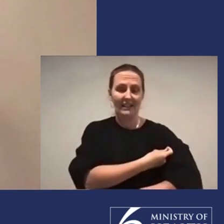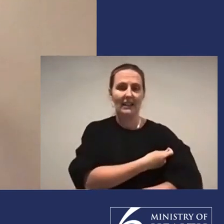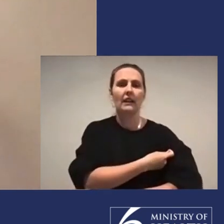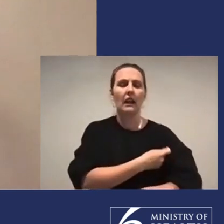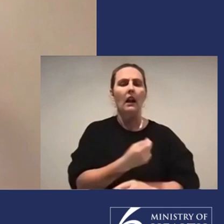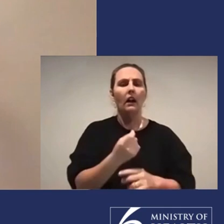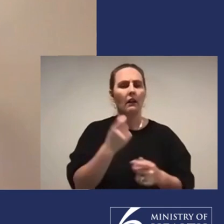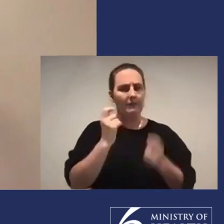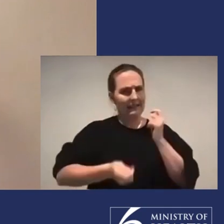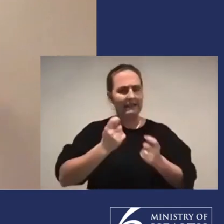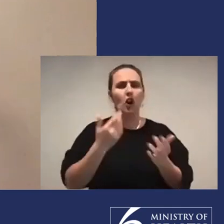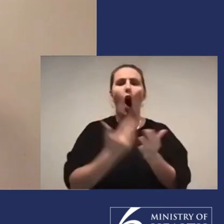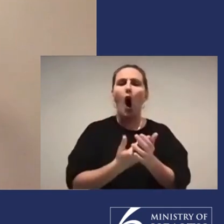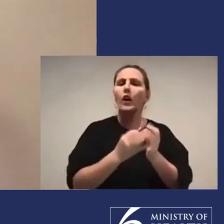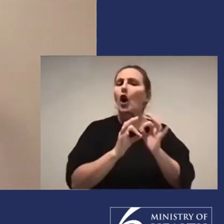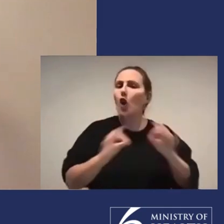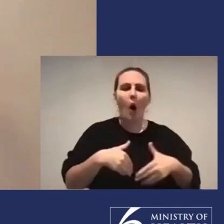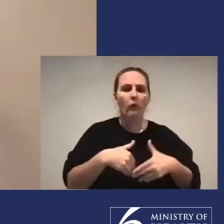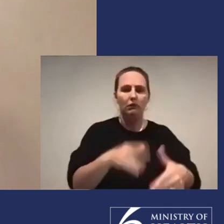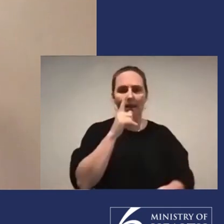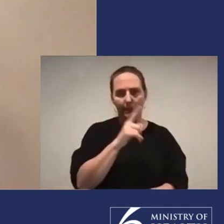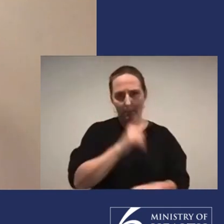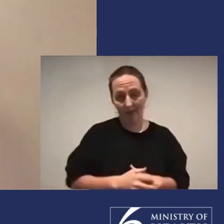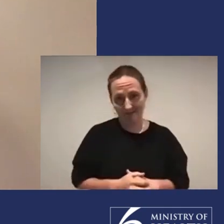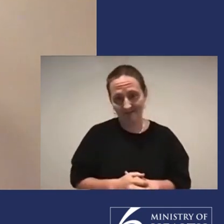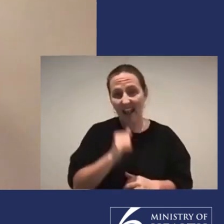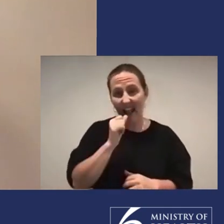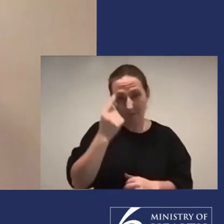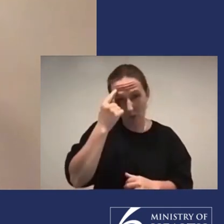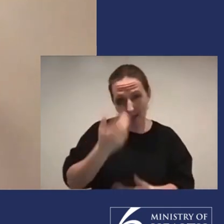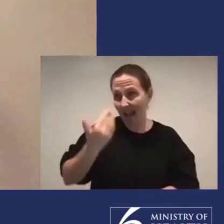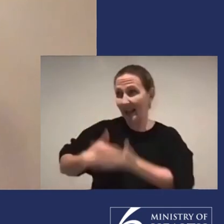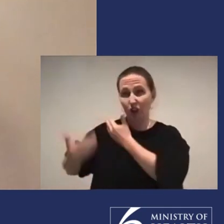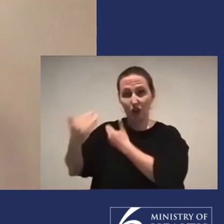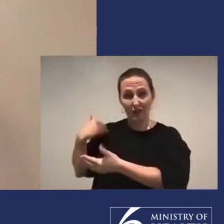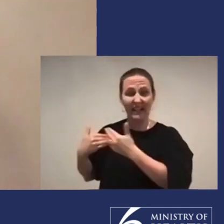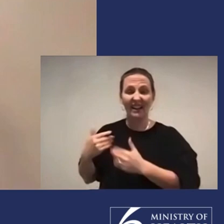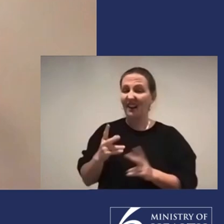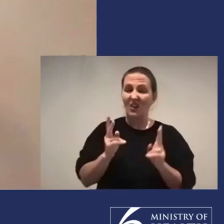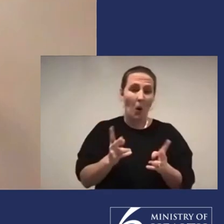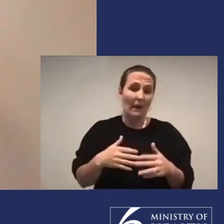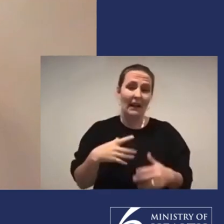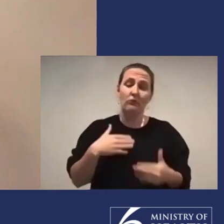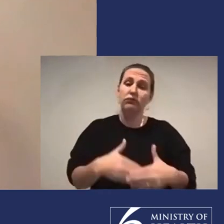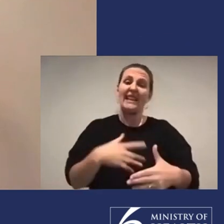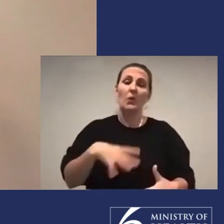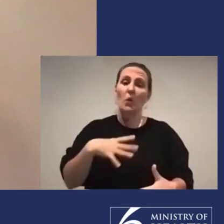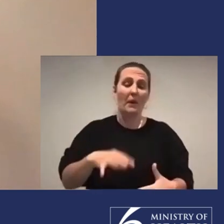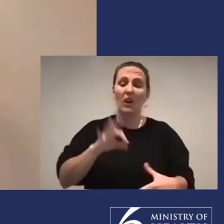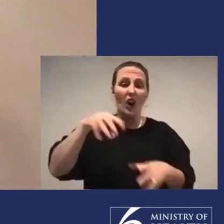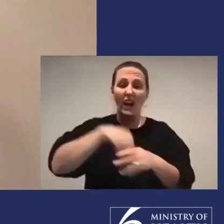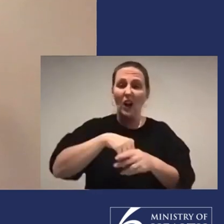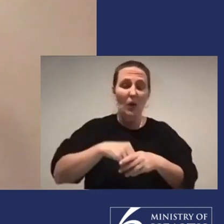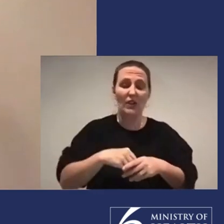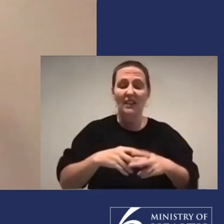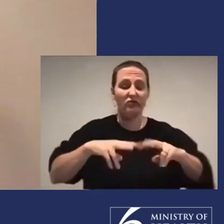often excluded from research. And that's just a much bigger issue than we can cover in this call. But that is just unfortunately the